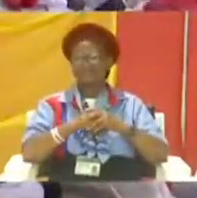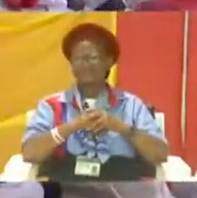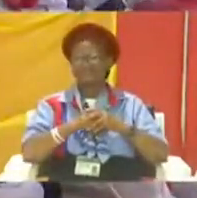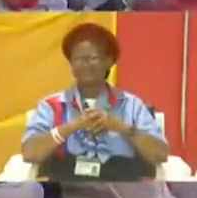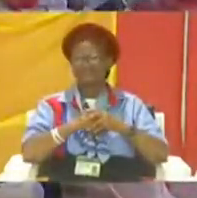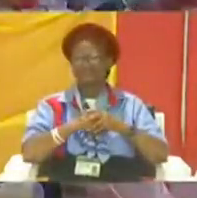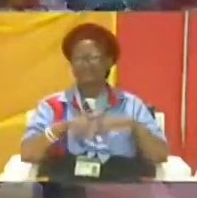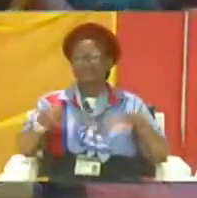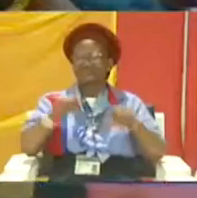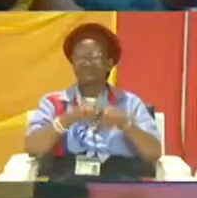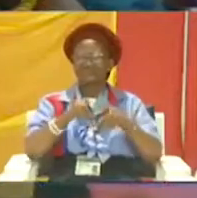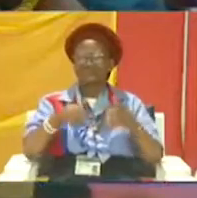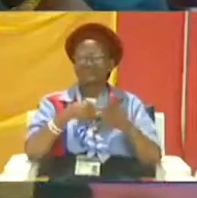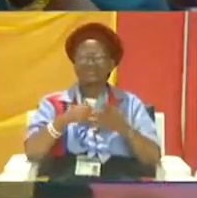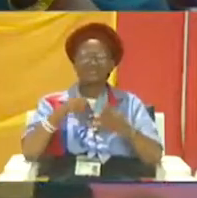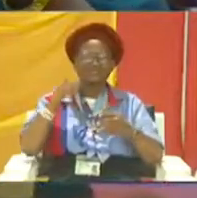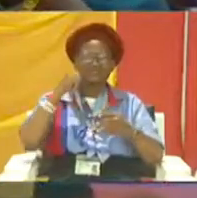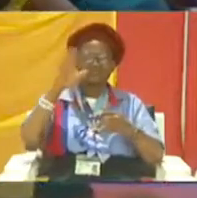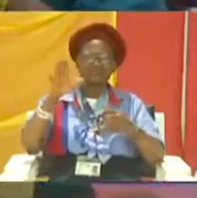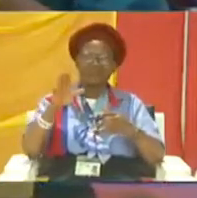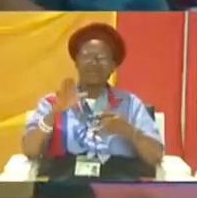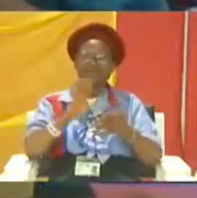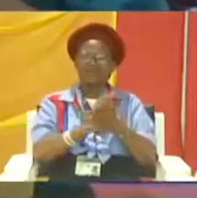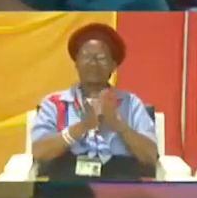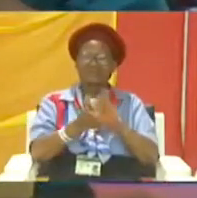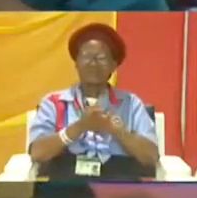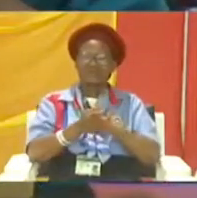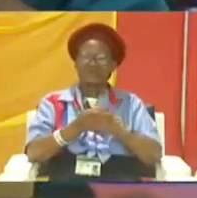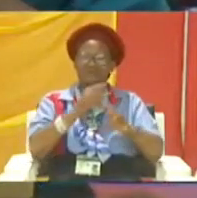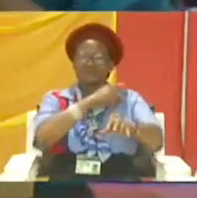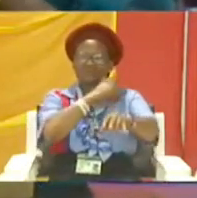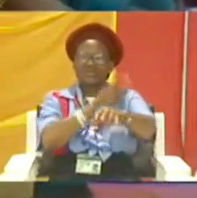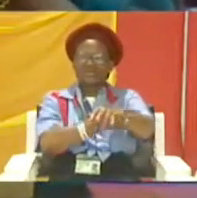So this woman became pregnant